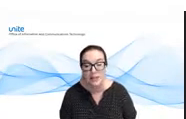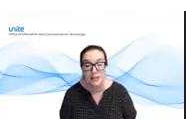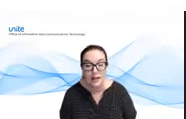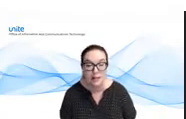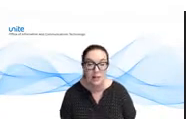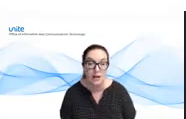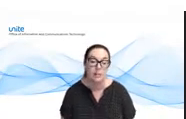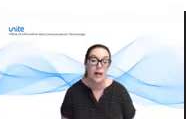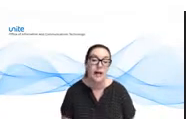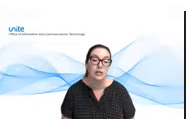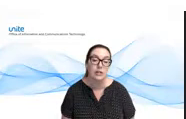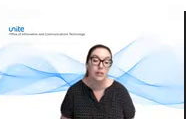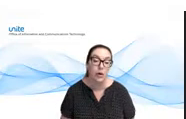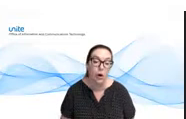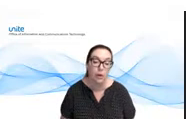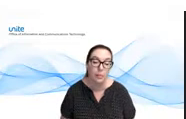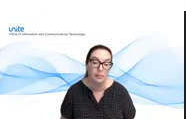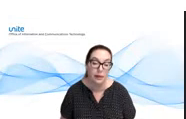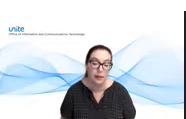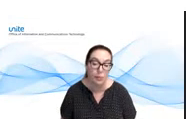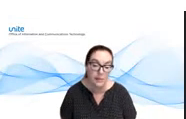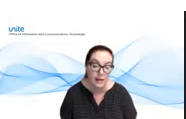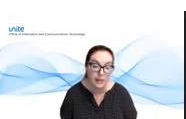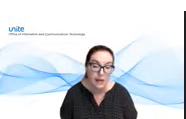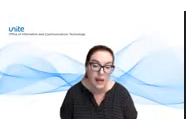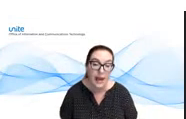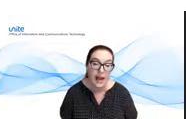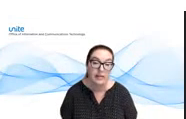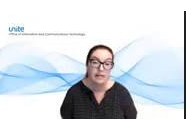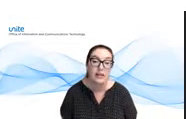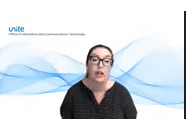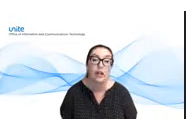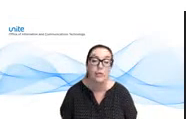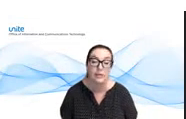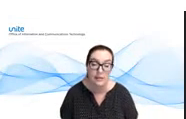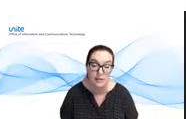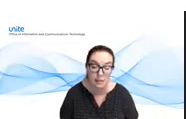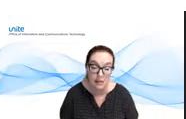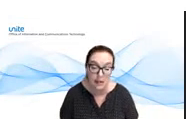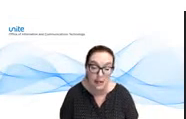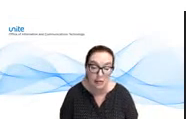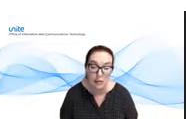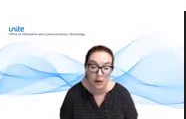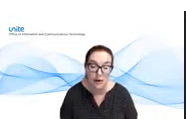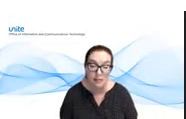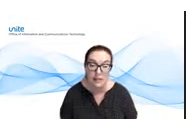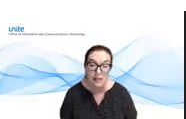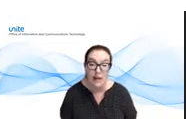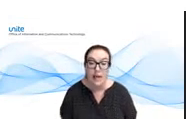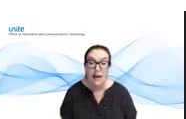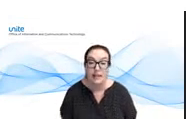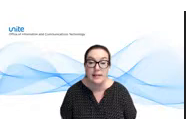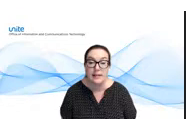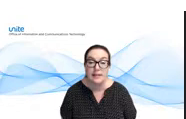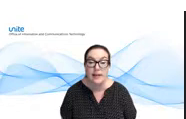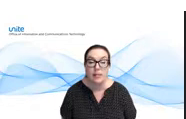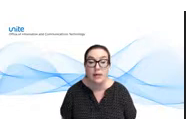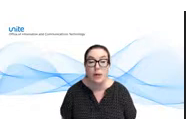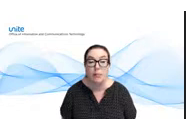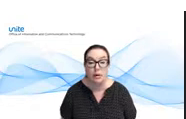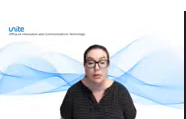coming out, which sets the compliance for all public websites. And this includes accessibility as a requirement.